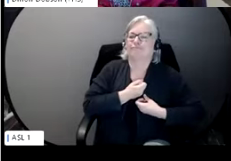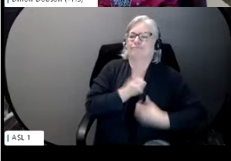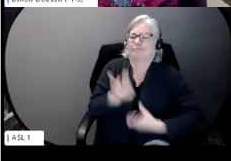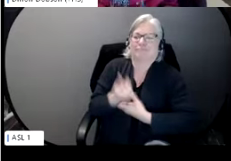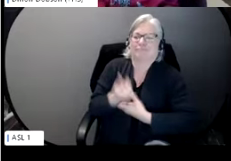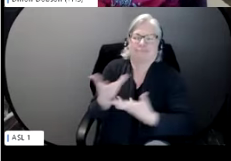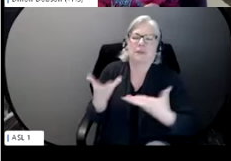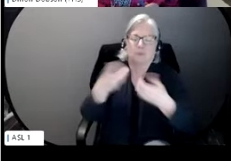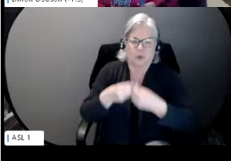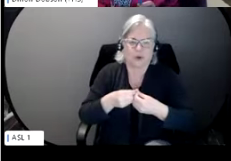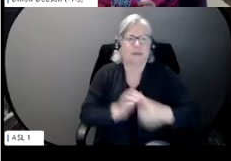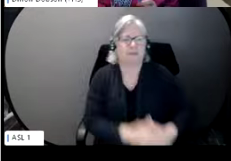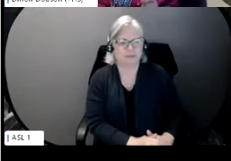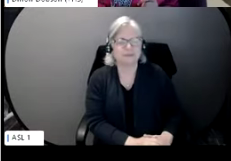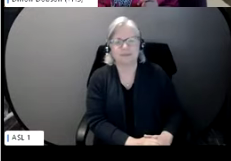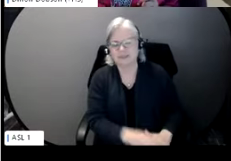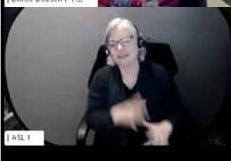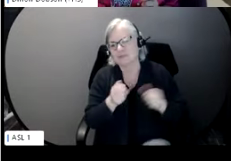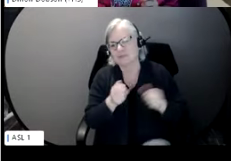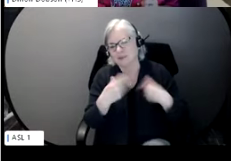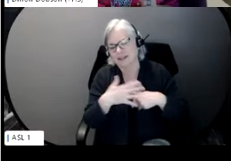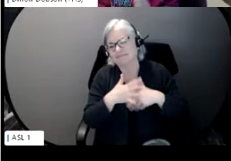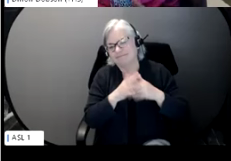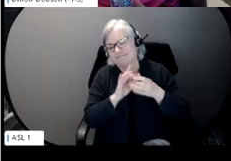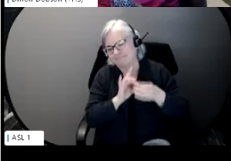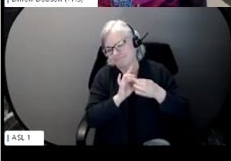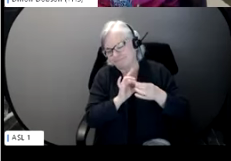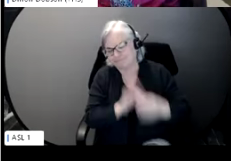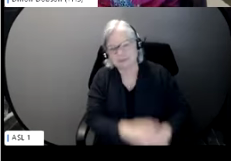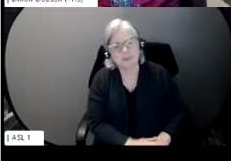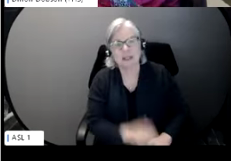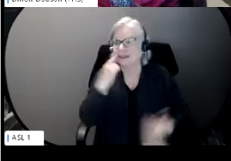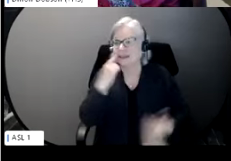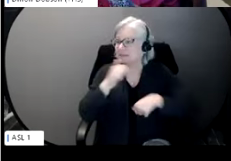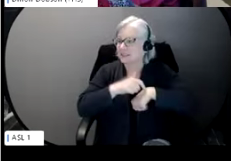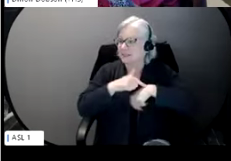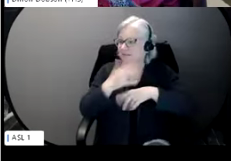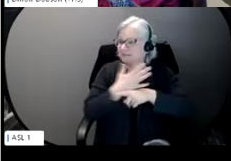human and non-human. And I think we're at time.